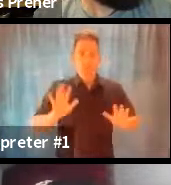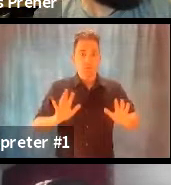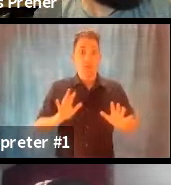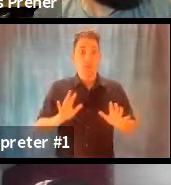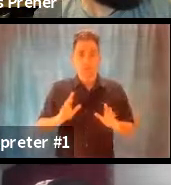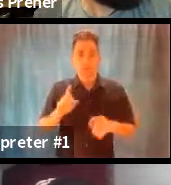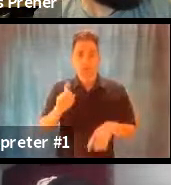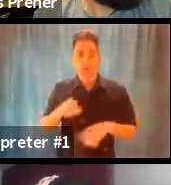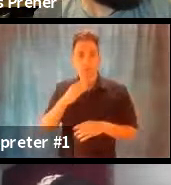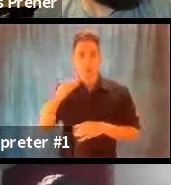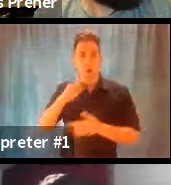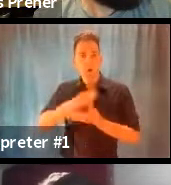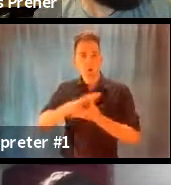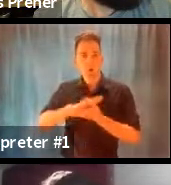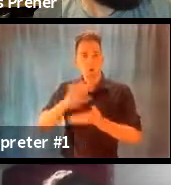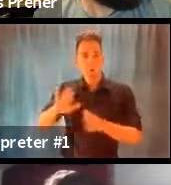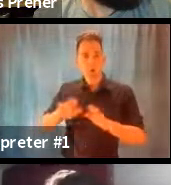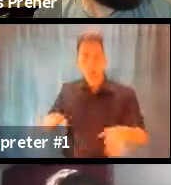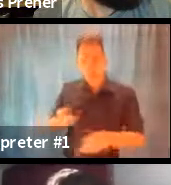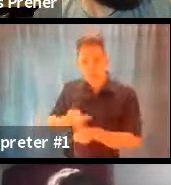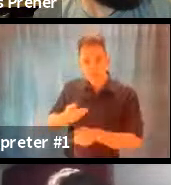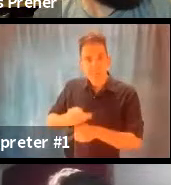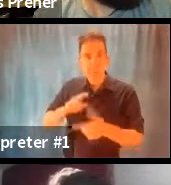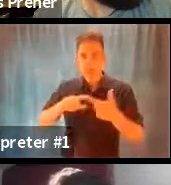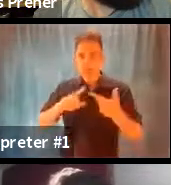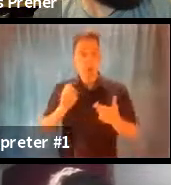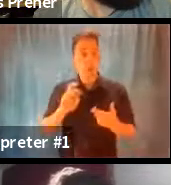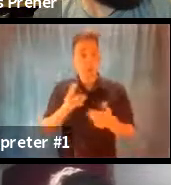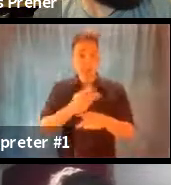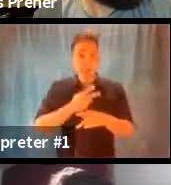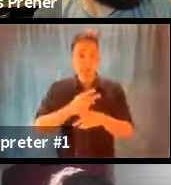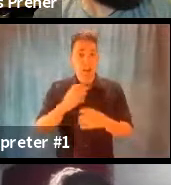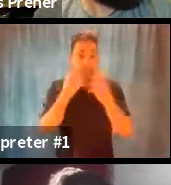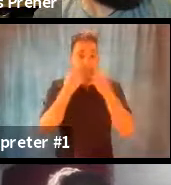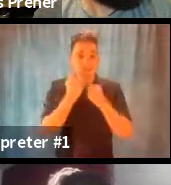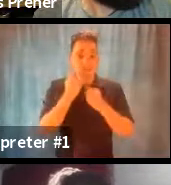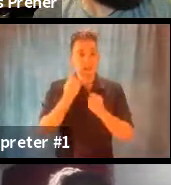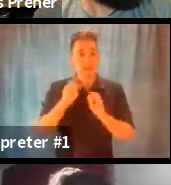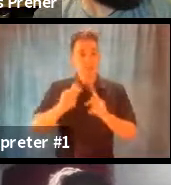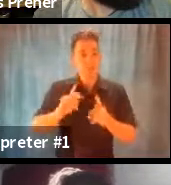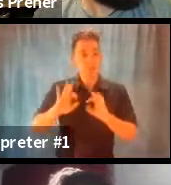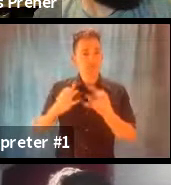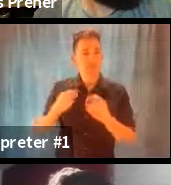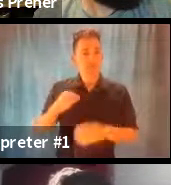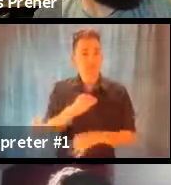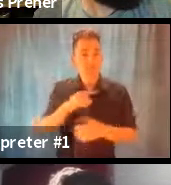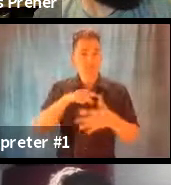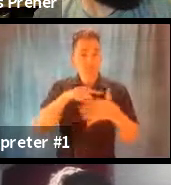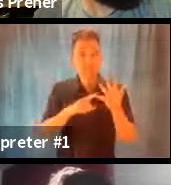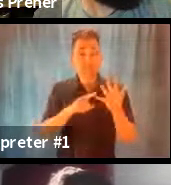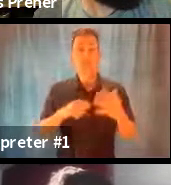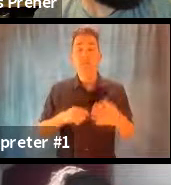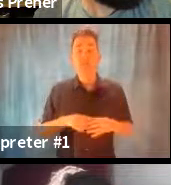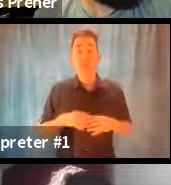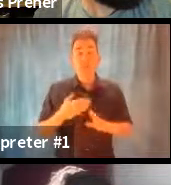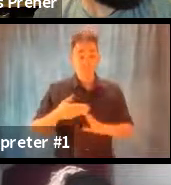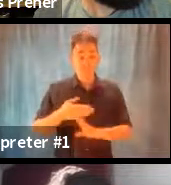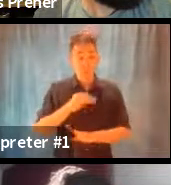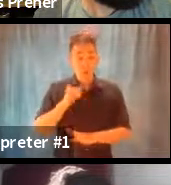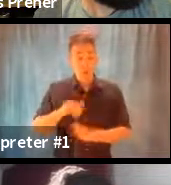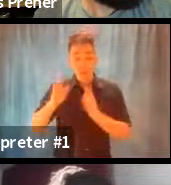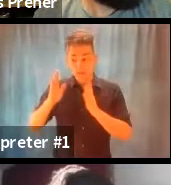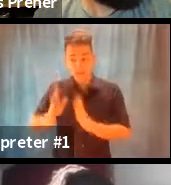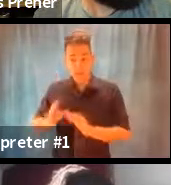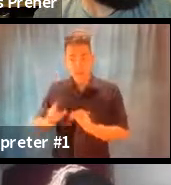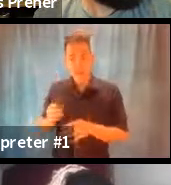their children, and/or taking care of their loved ones, the threat of housing instability and homelessness lingers. Before a tenant has had an eviction hearing